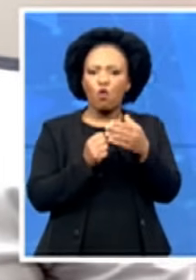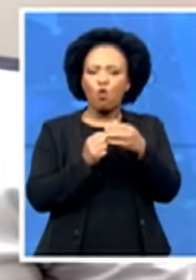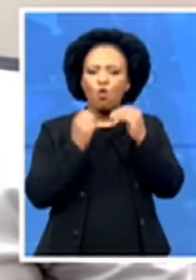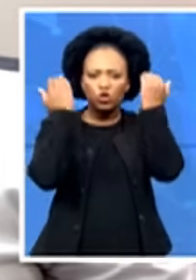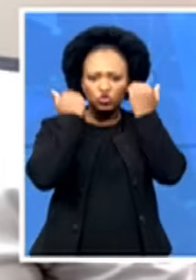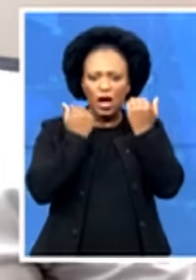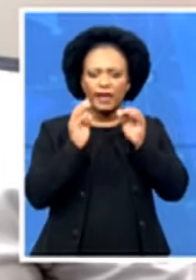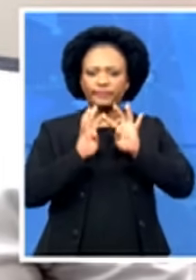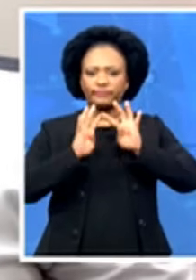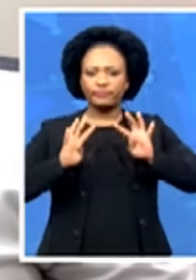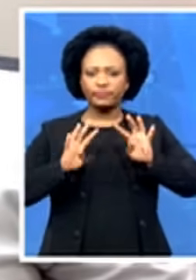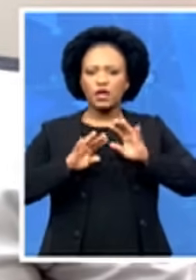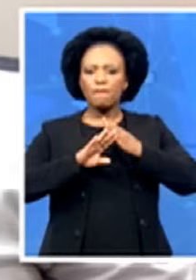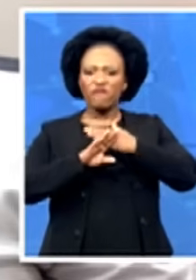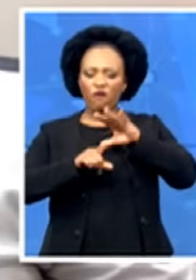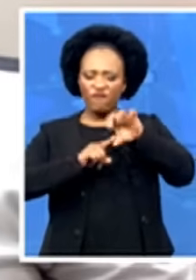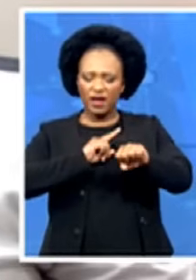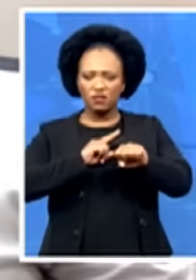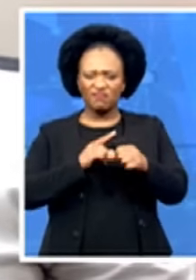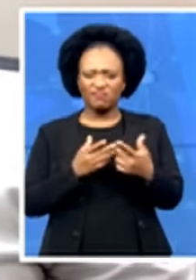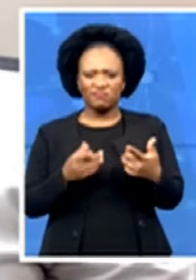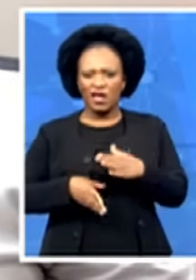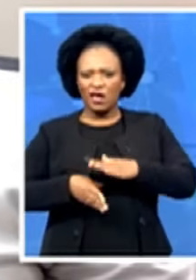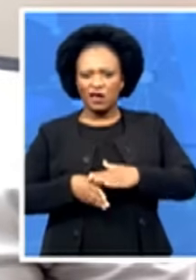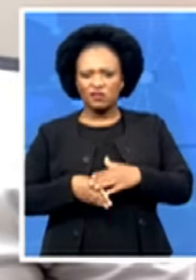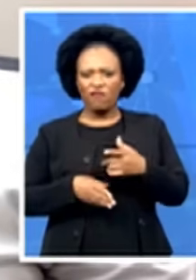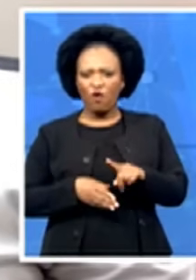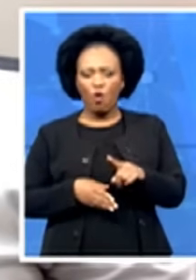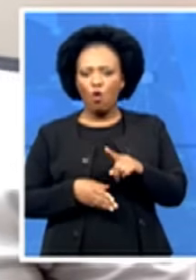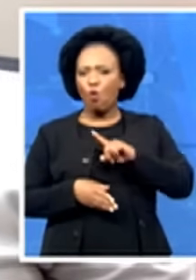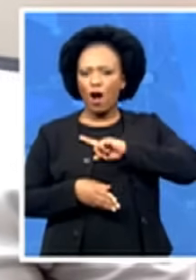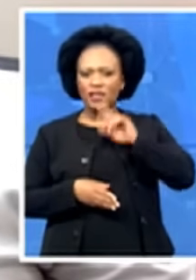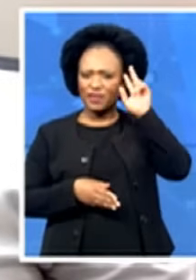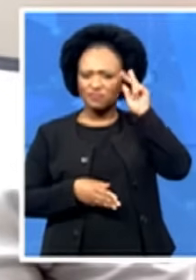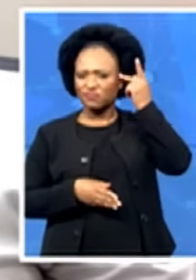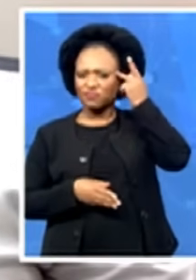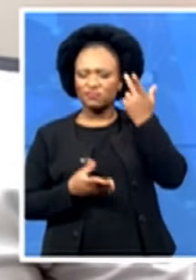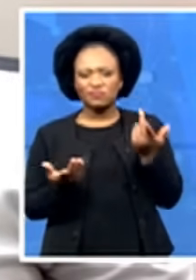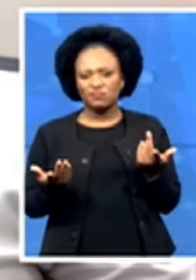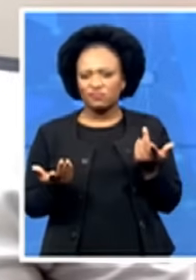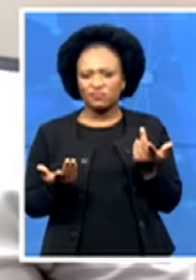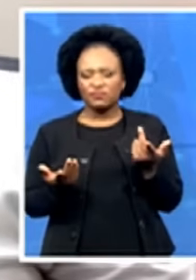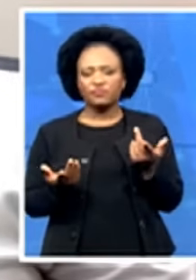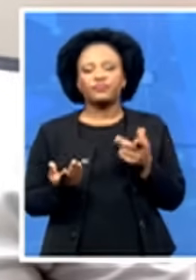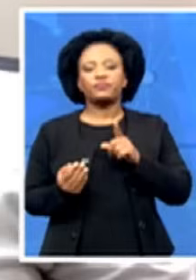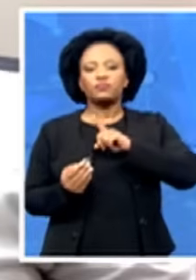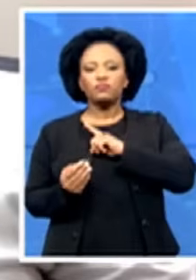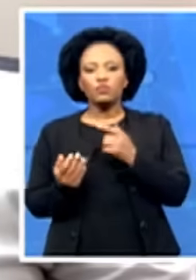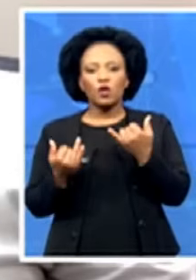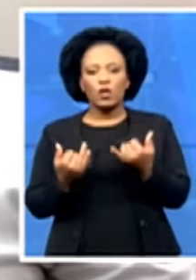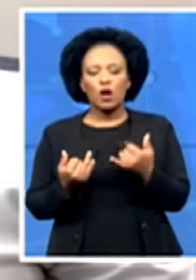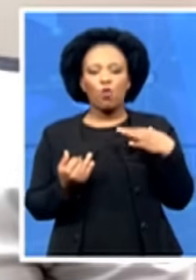no reason why they should change from that position. In actual fact, because he's bringing the application in terms of two grounds, that